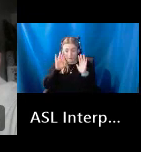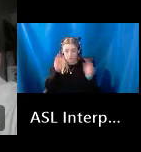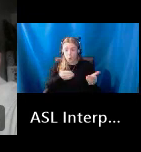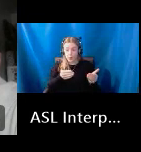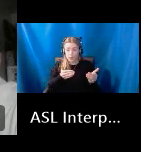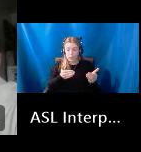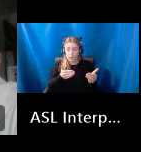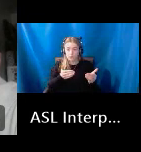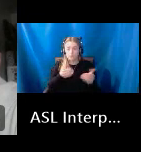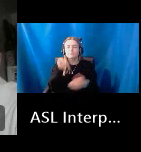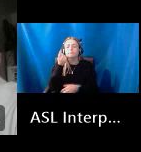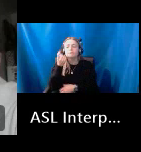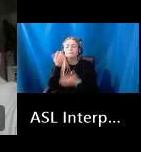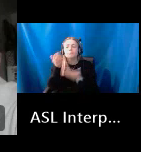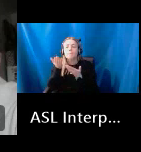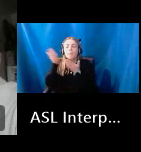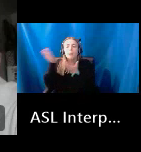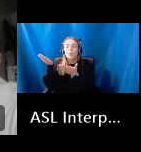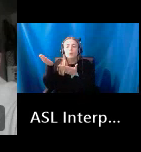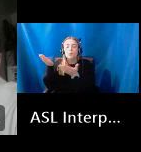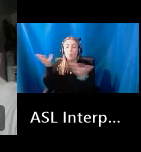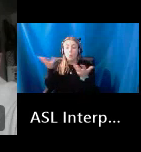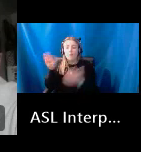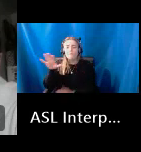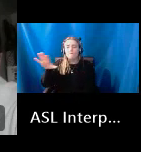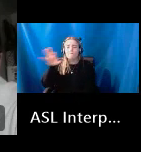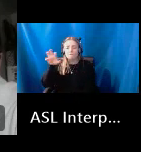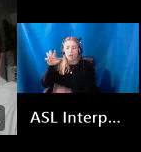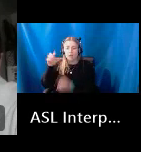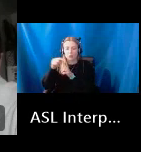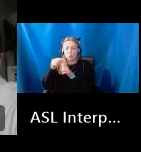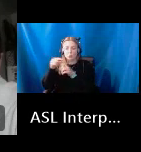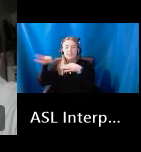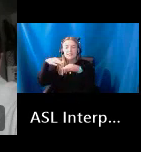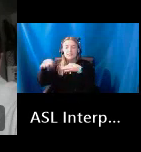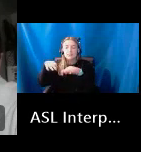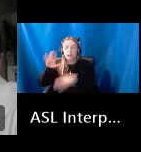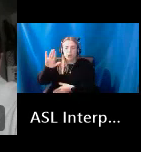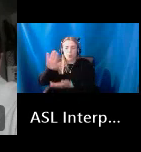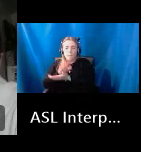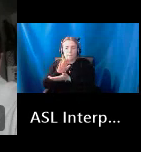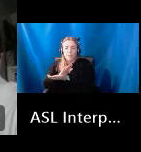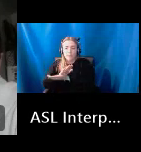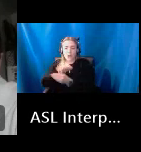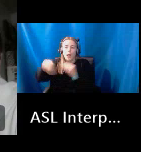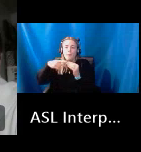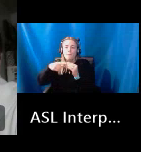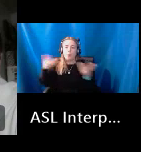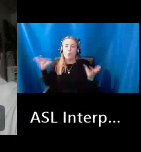500 words of what is your paper going to be about? Okay.